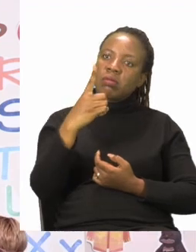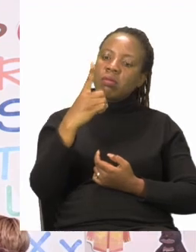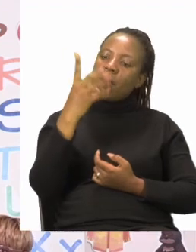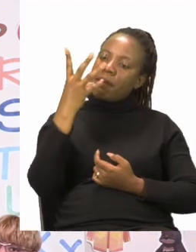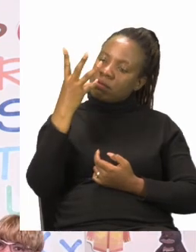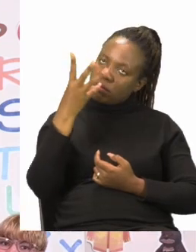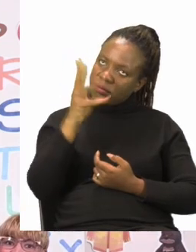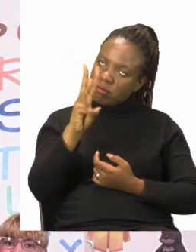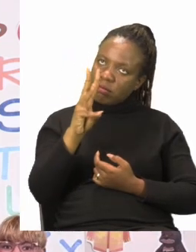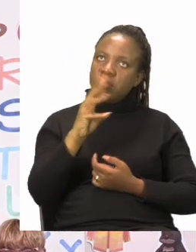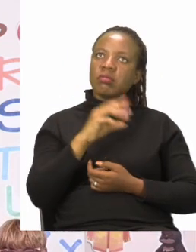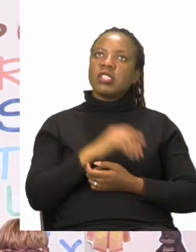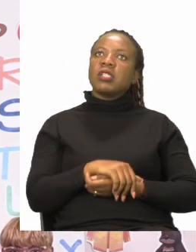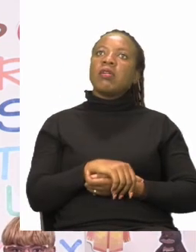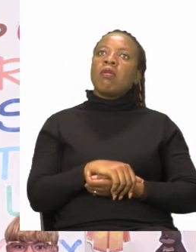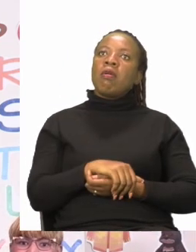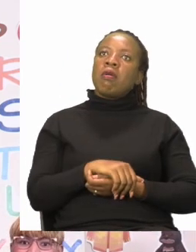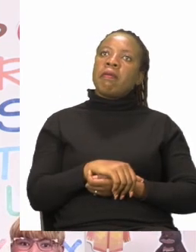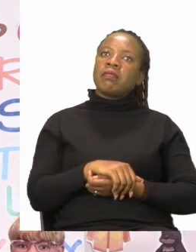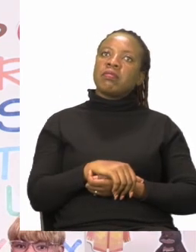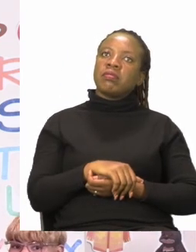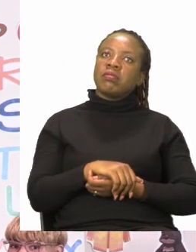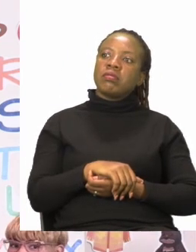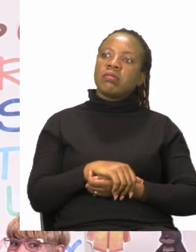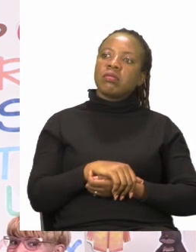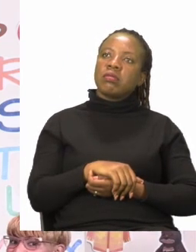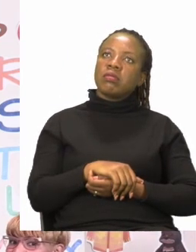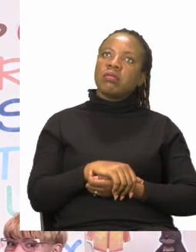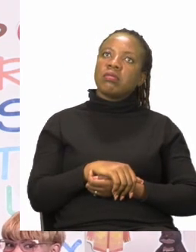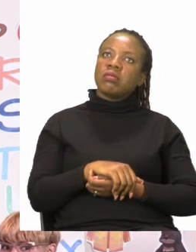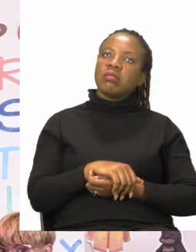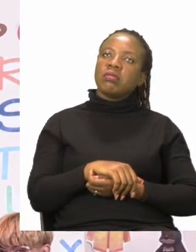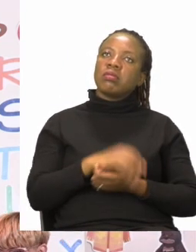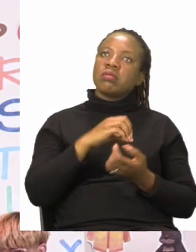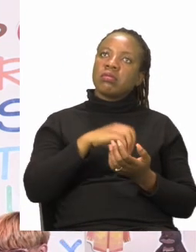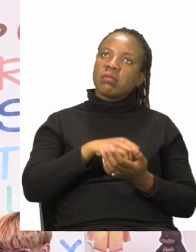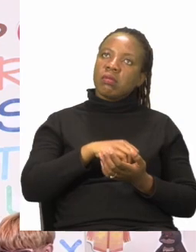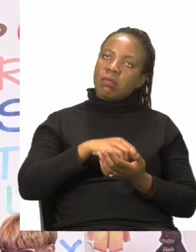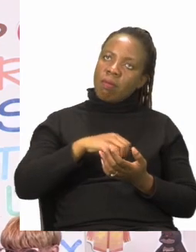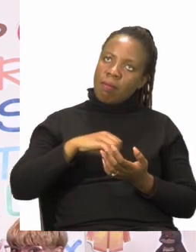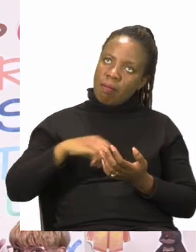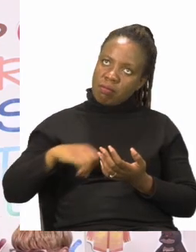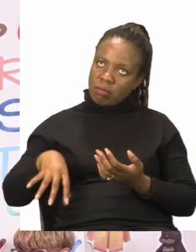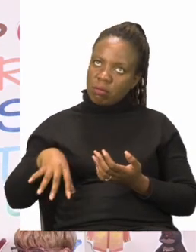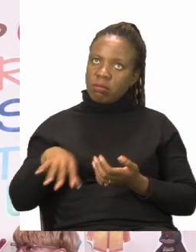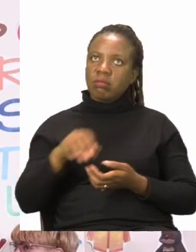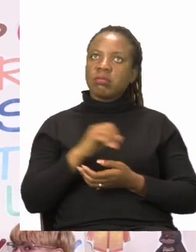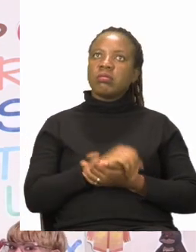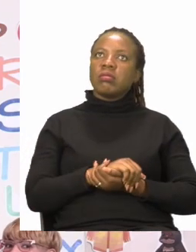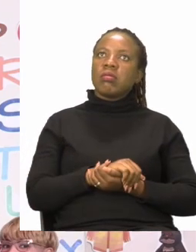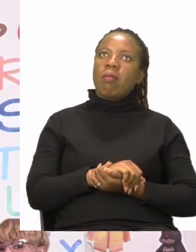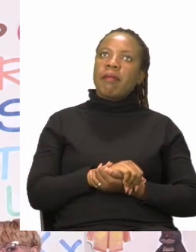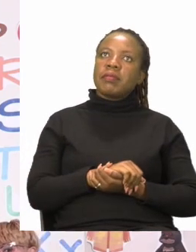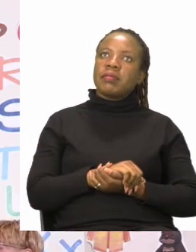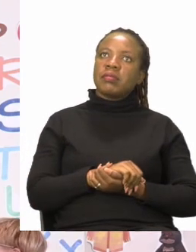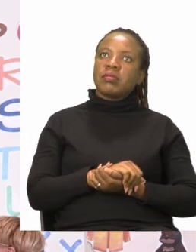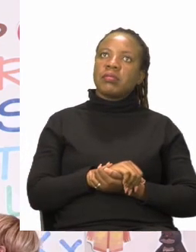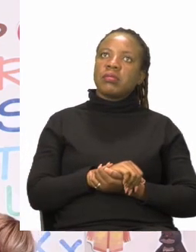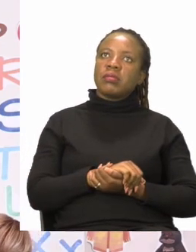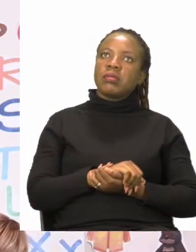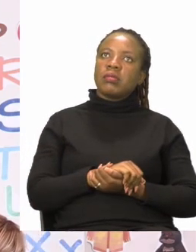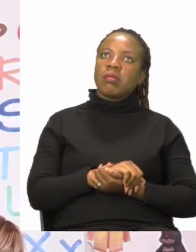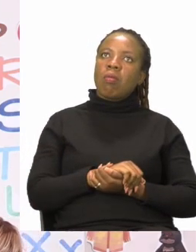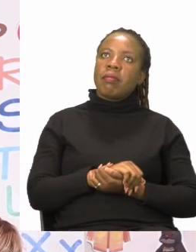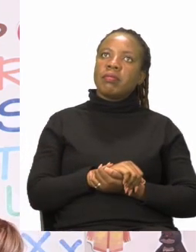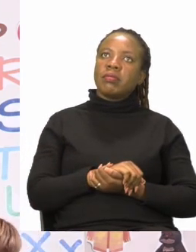2, the next number will then be the number 16. Okay, and